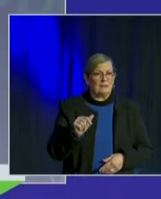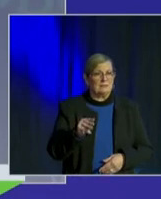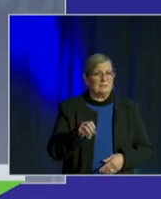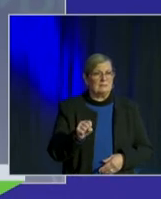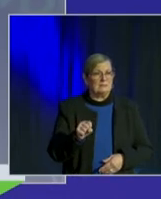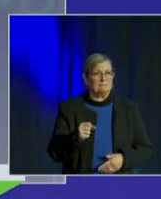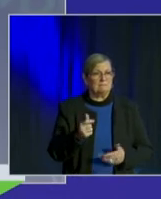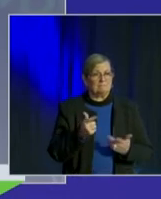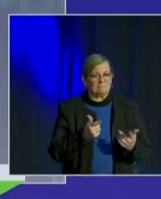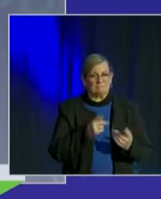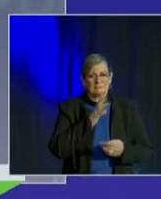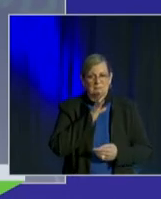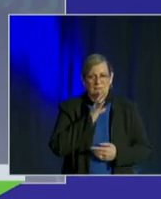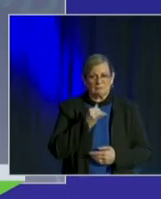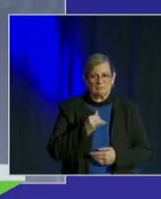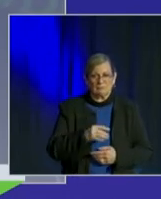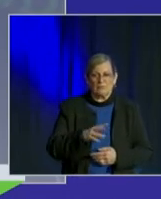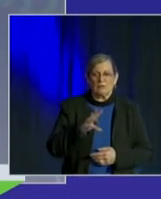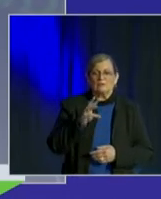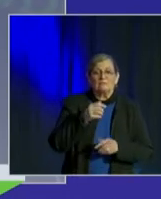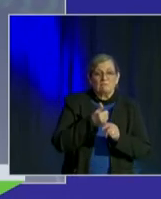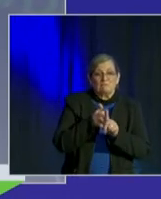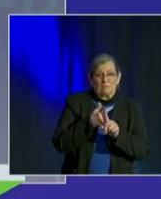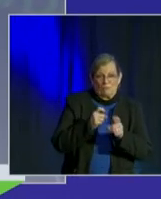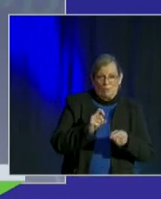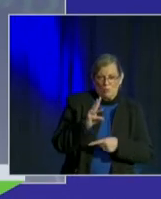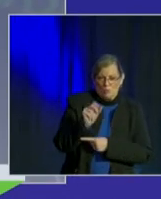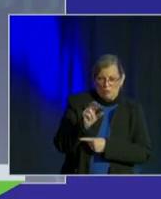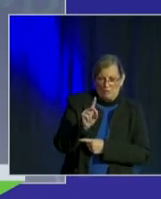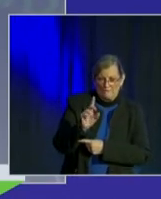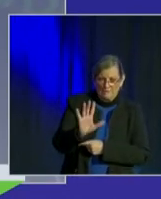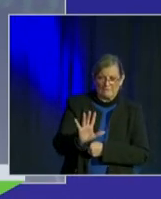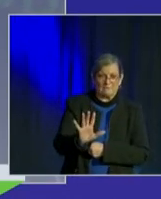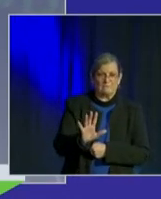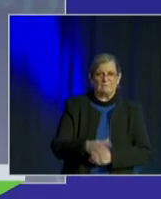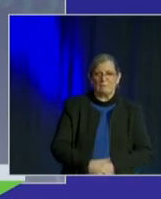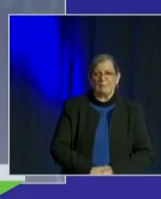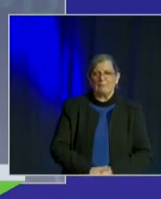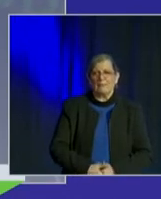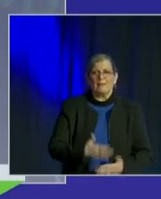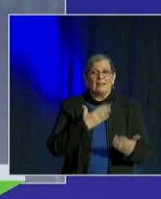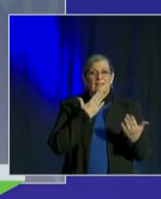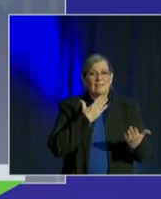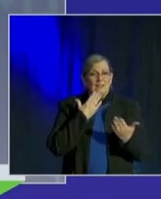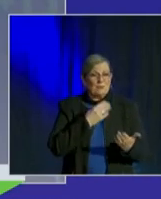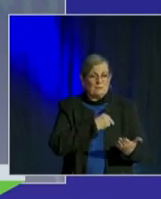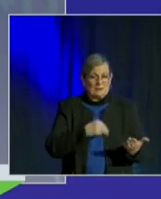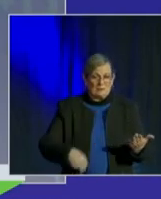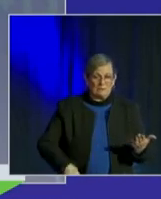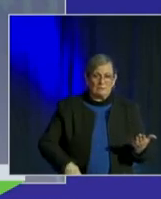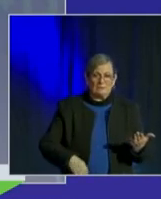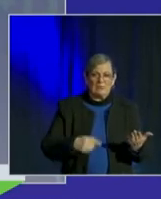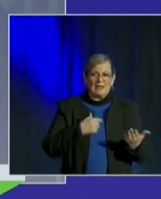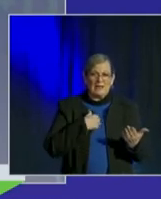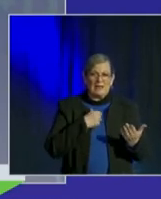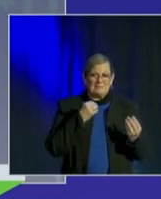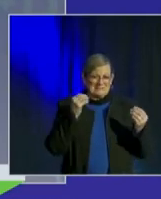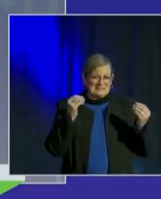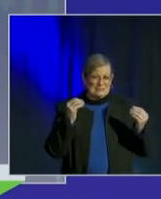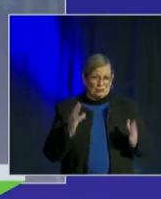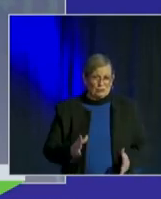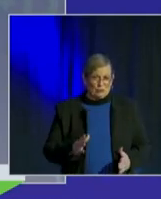Hello, good morning, Mayor Bowser, and thank you for this forum. My name is Jared Williams, and I'm a teacher in